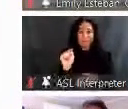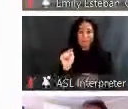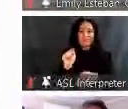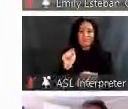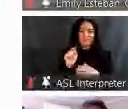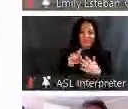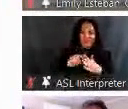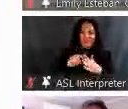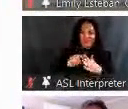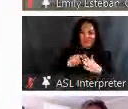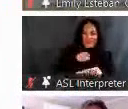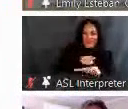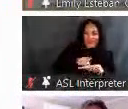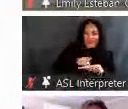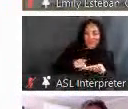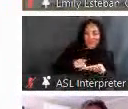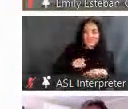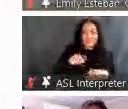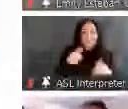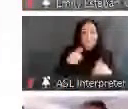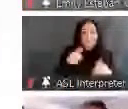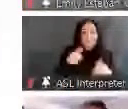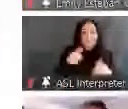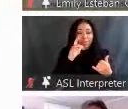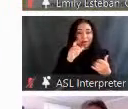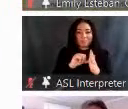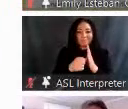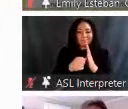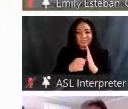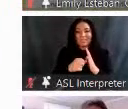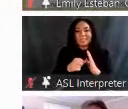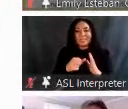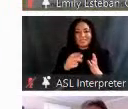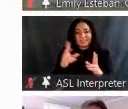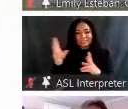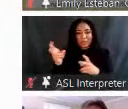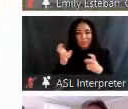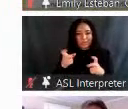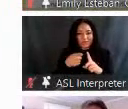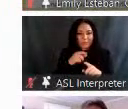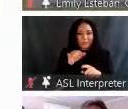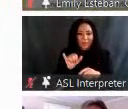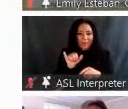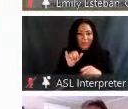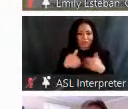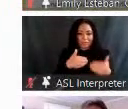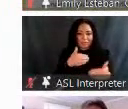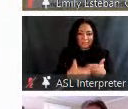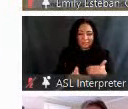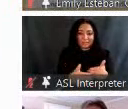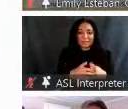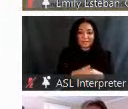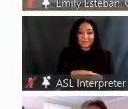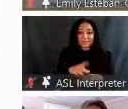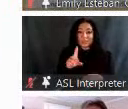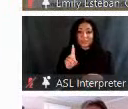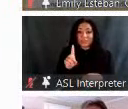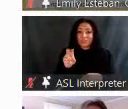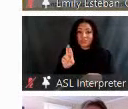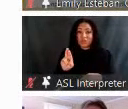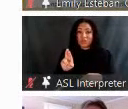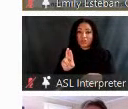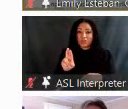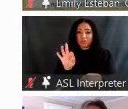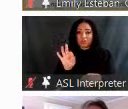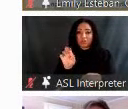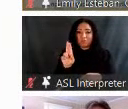at that. So today he will be highlighting the high-level takeaways from this mapping process. And Dr. Fuller's team will also be providing